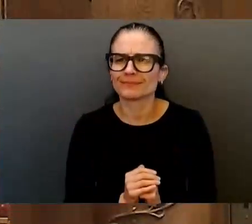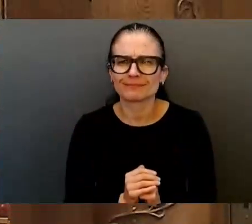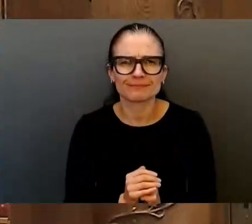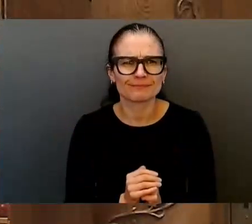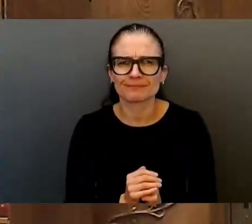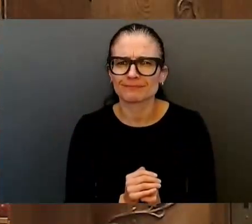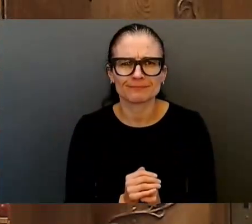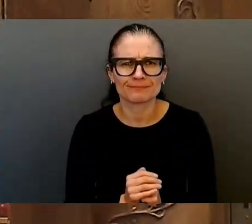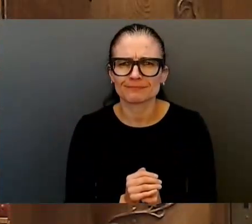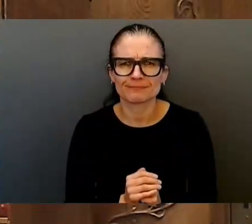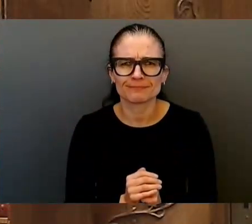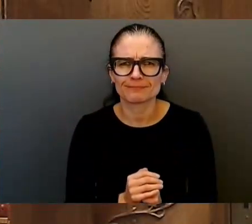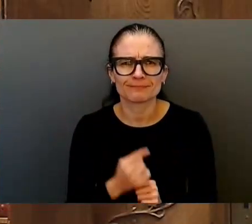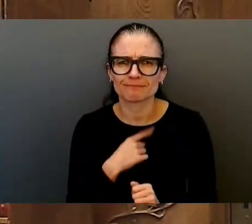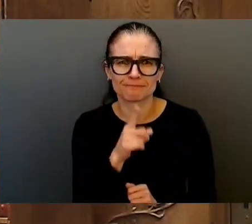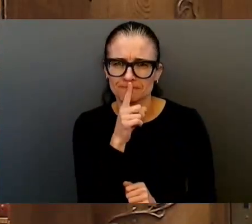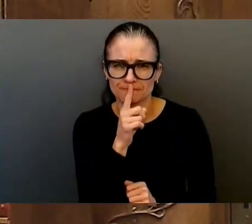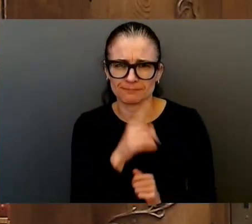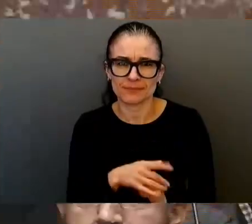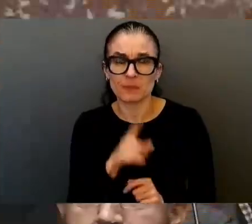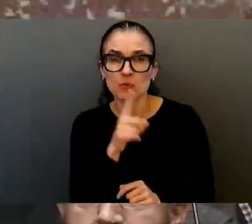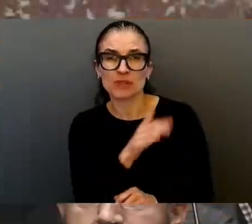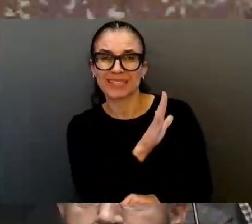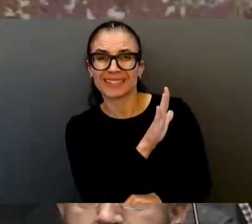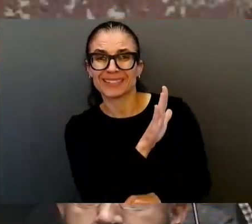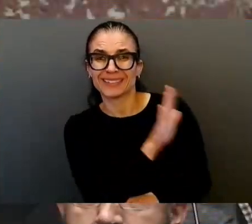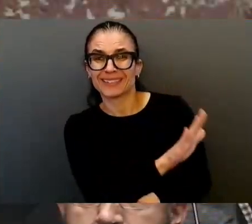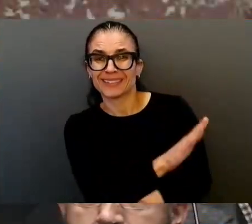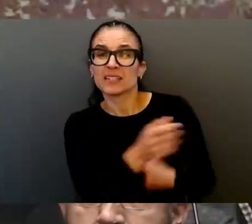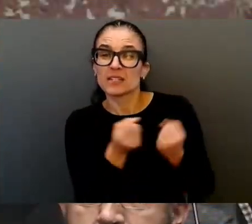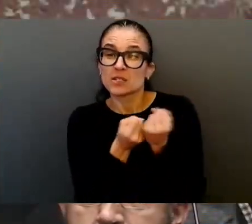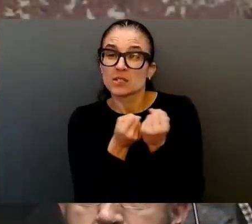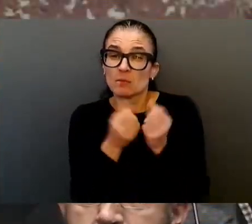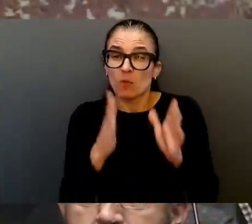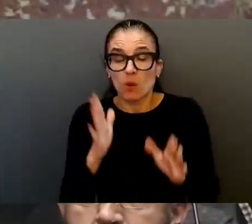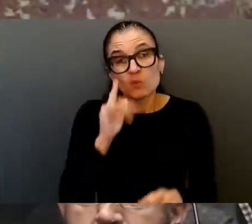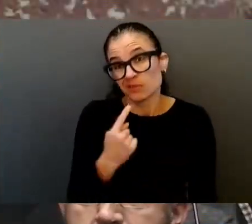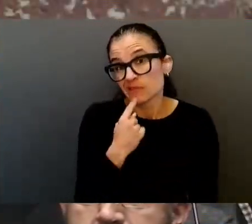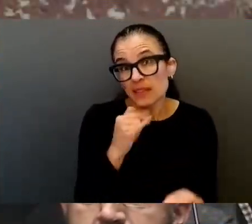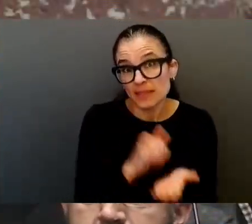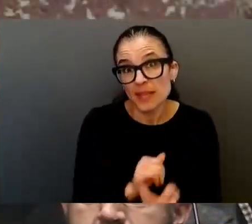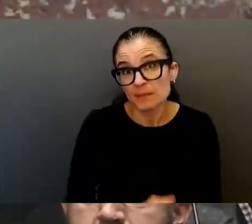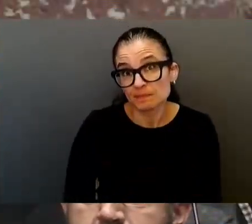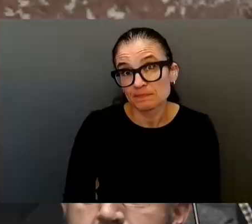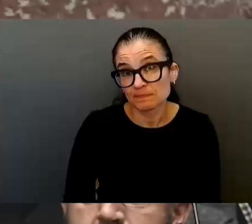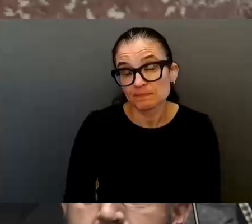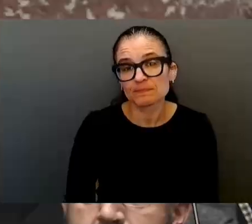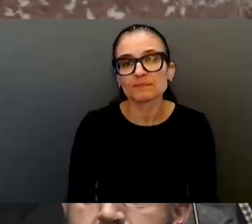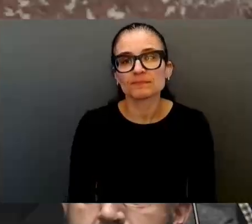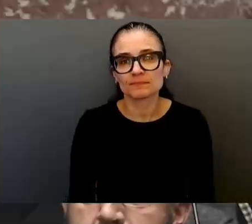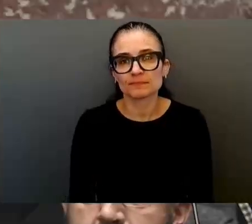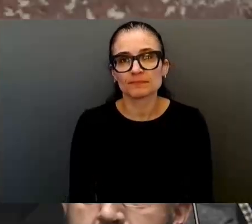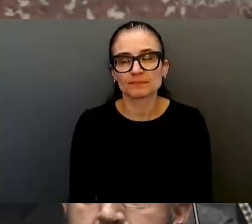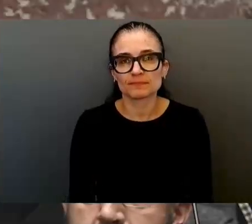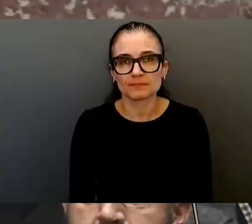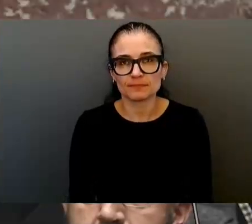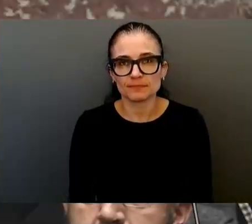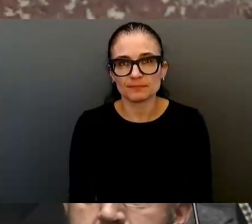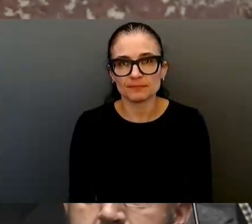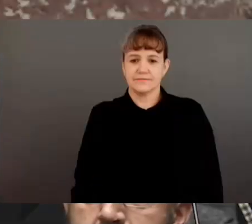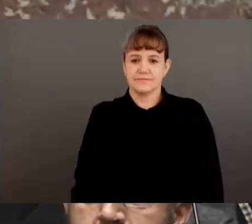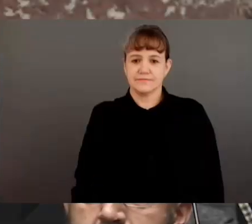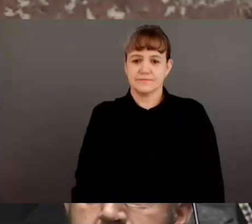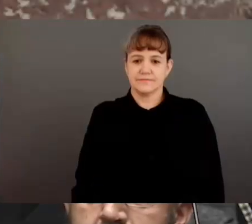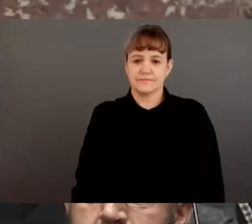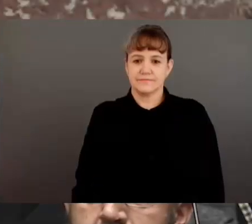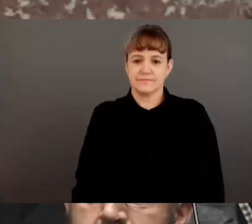Member supplemental. Yes, Mr. Speaker, thank you. On September 5th, the Premier himself called for an end to